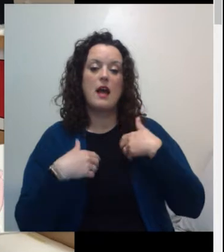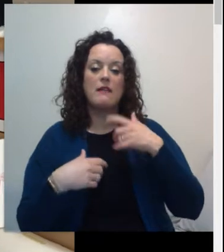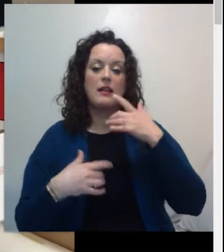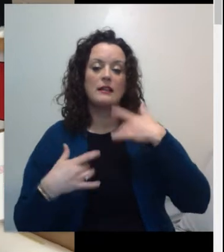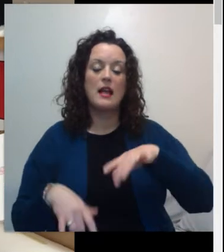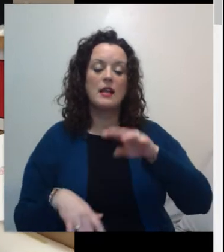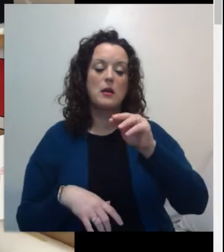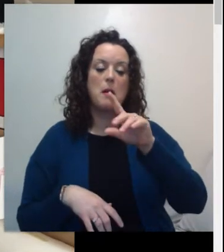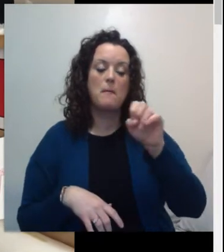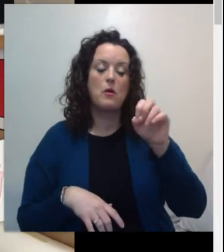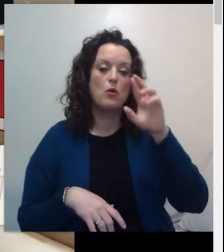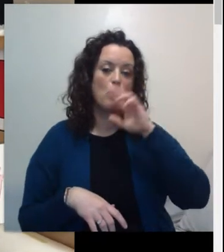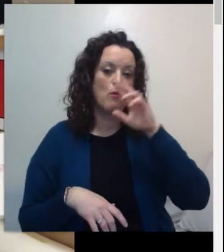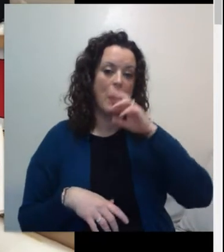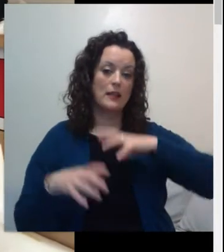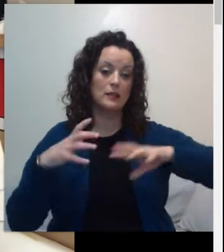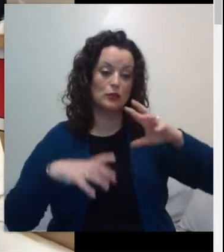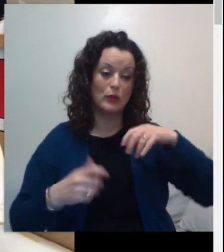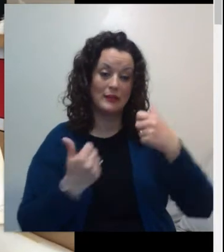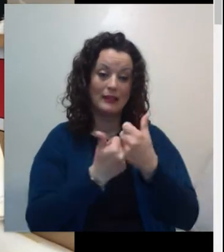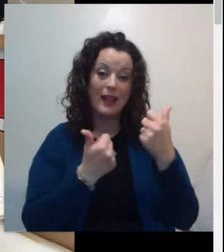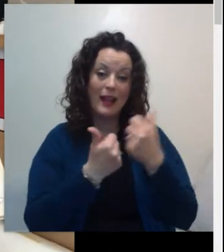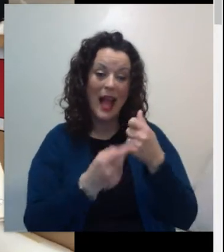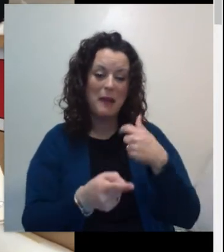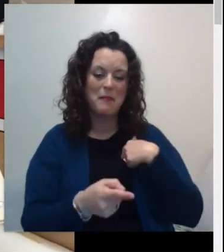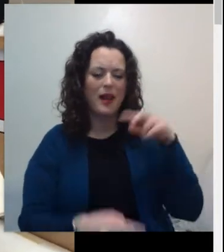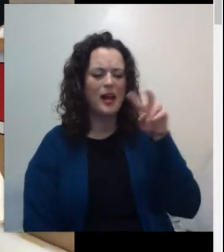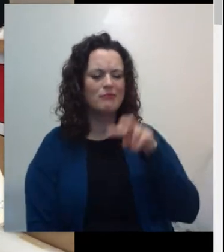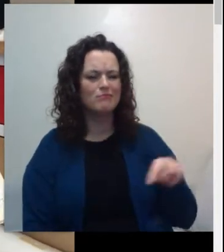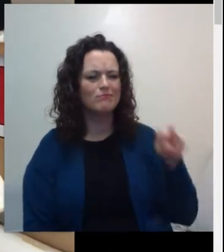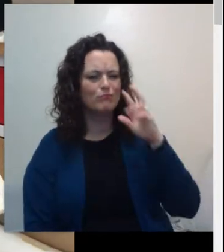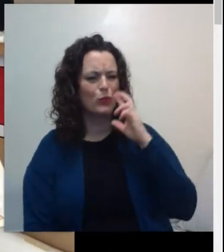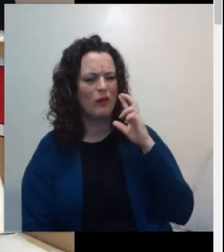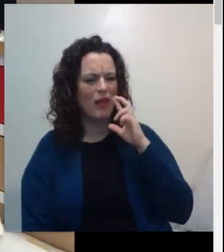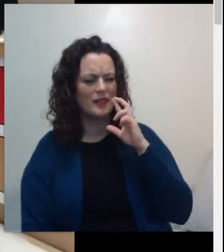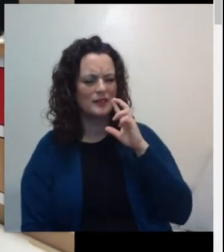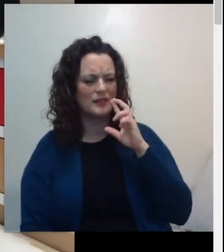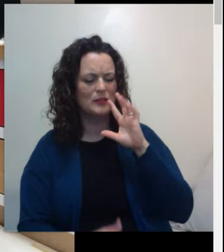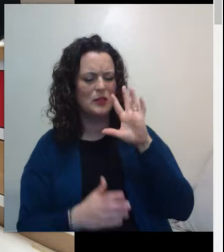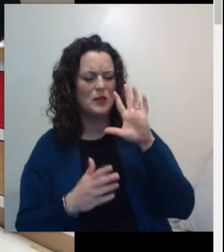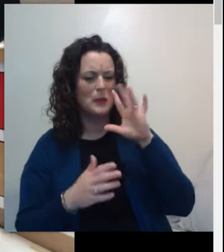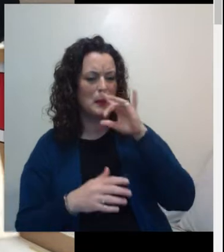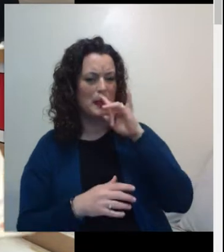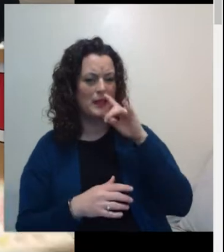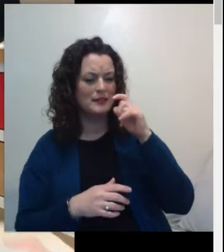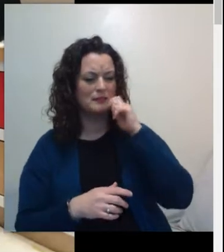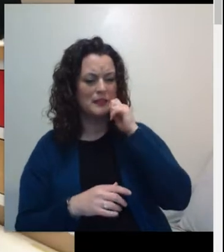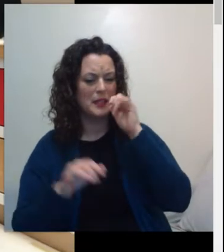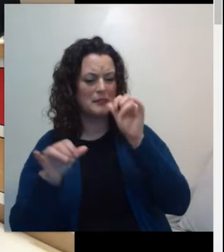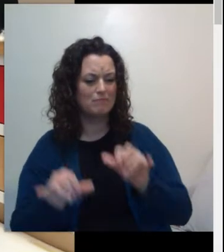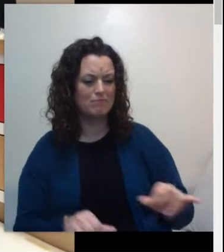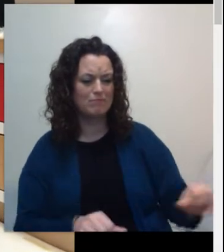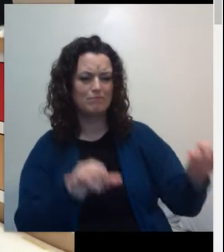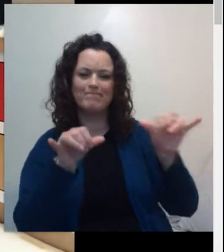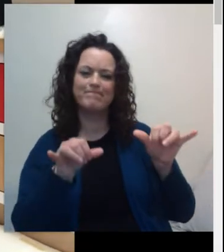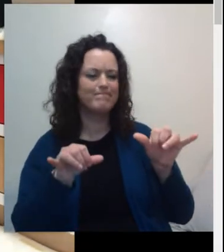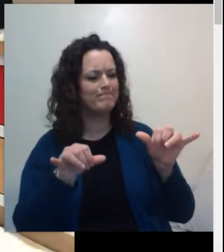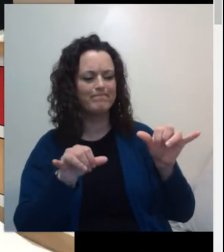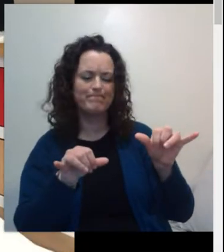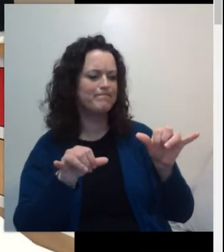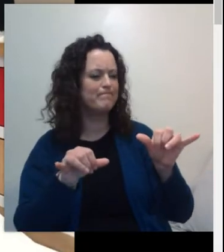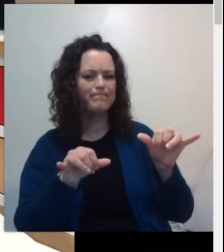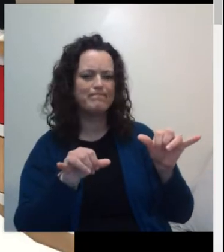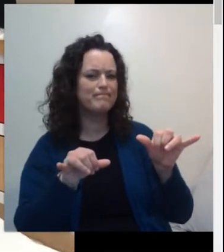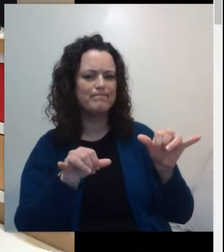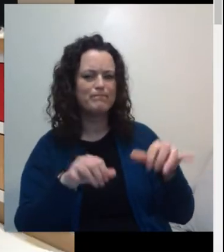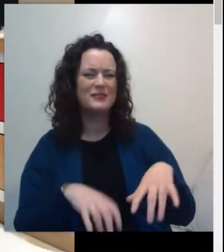playing this game didn't have all the same color on their skin. And I realized that even though naked mole rats do, the book is not